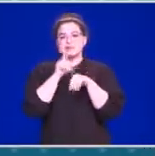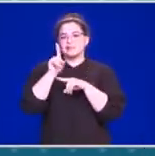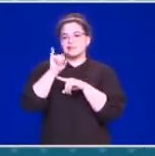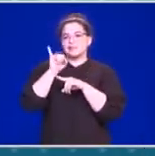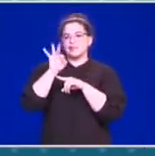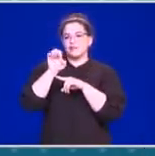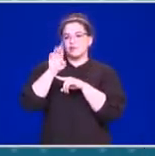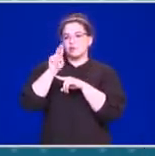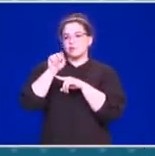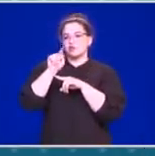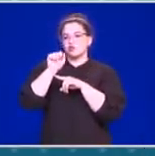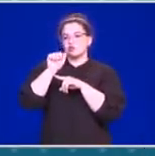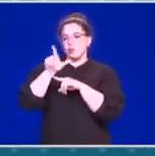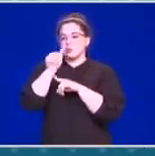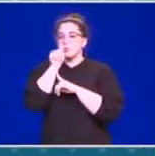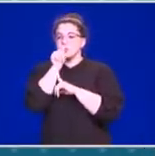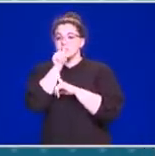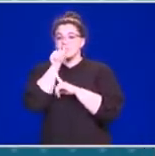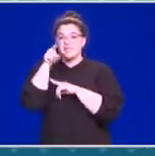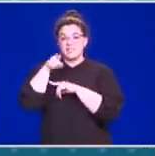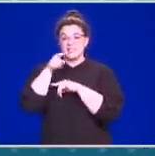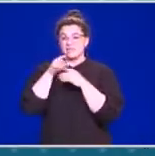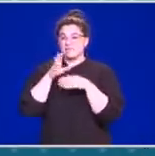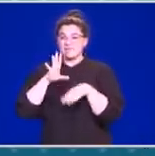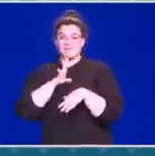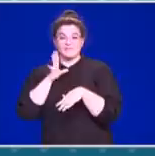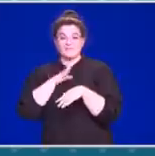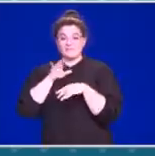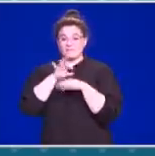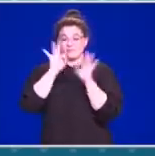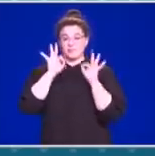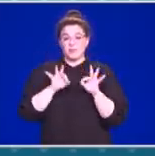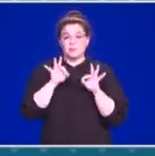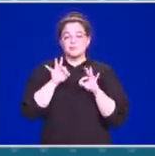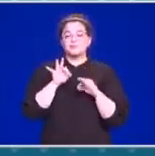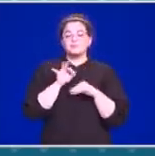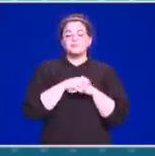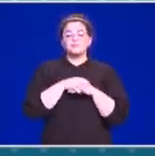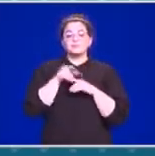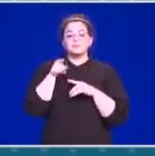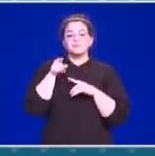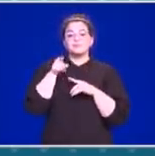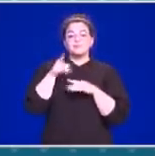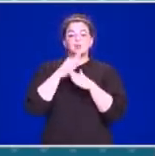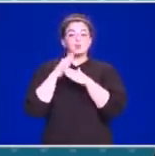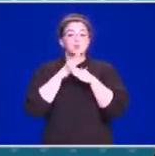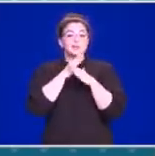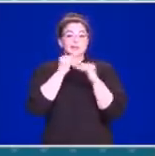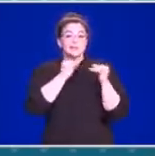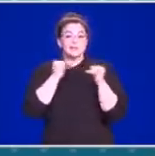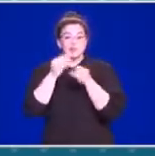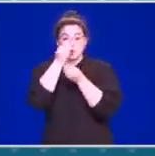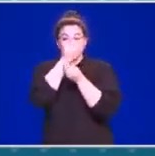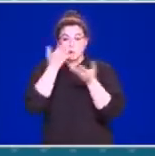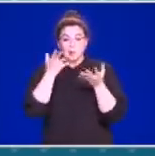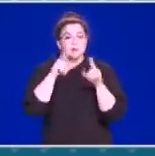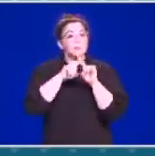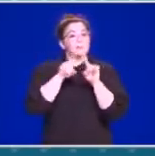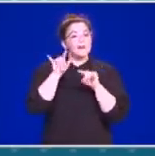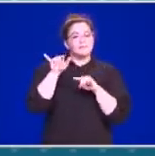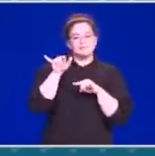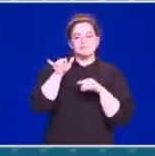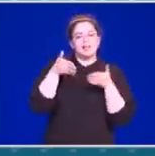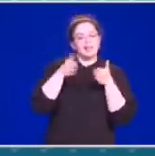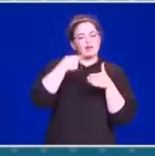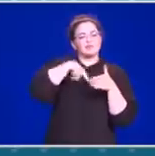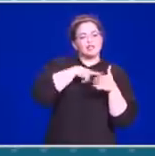privacy. This sophisticated framework is the foundation of our disclosure avoidance system and protects individual information while letting us share